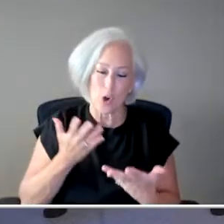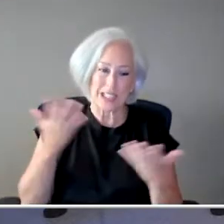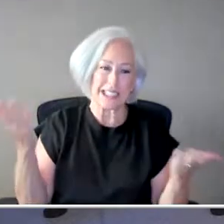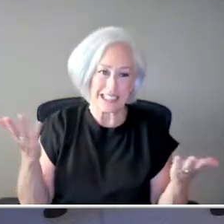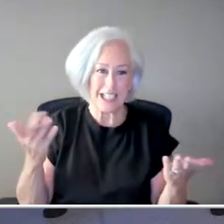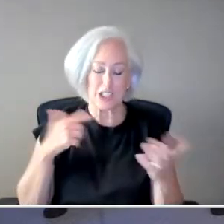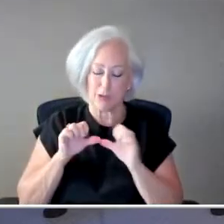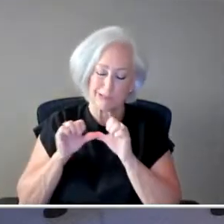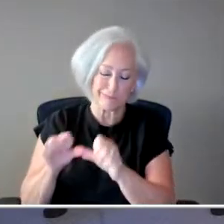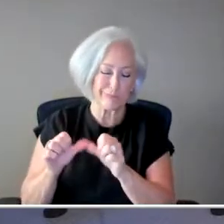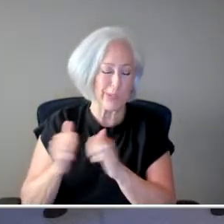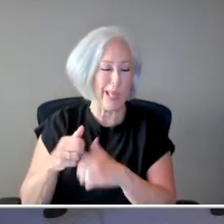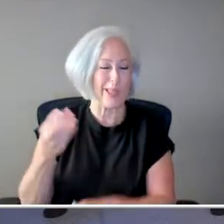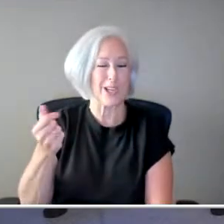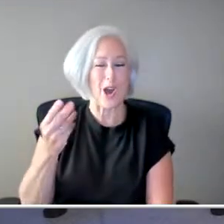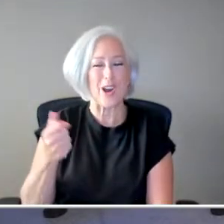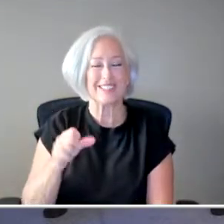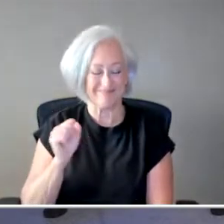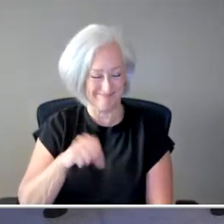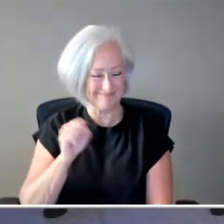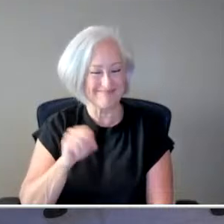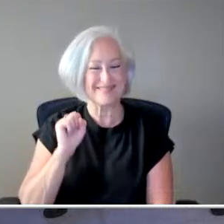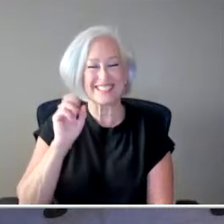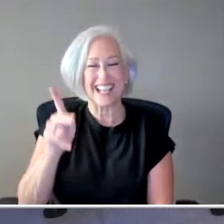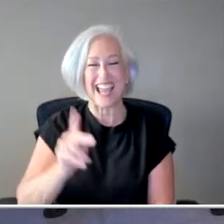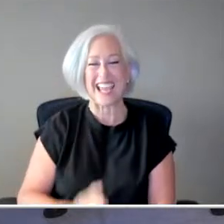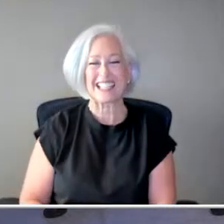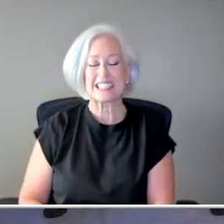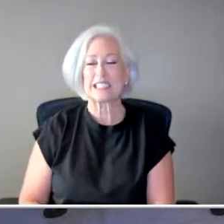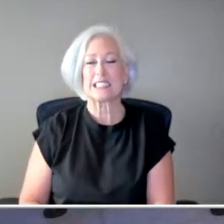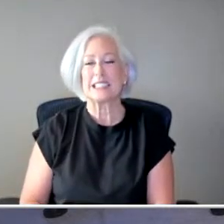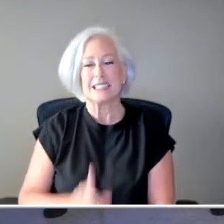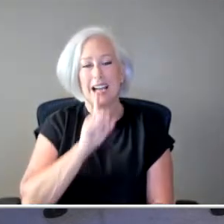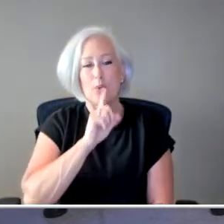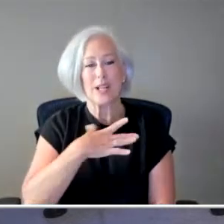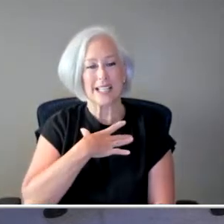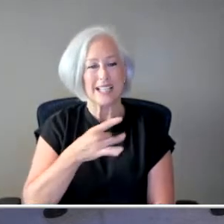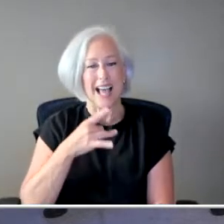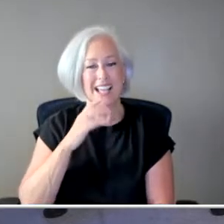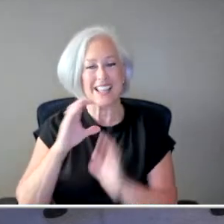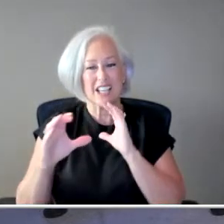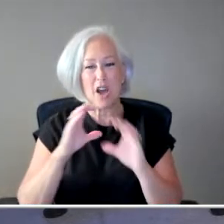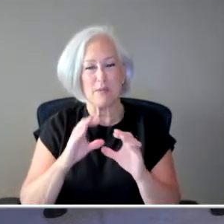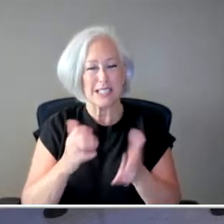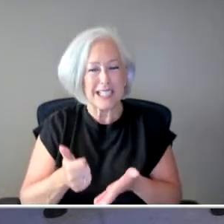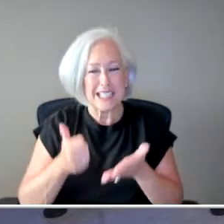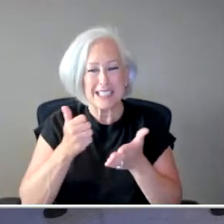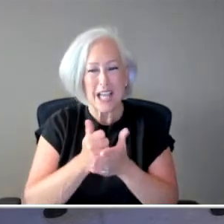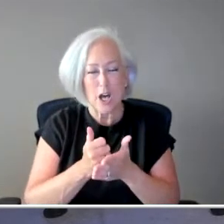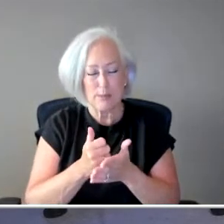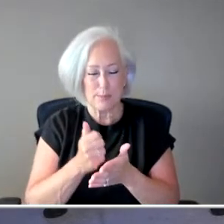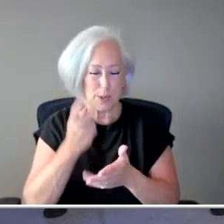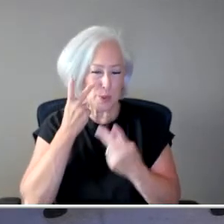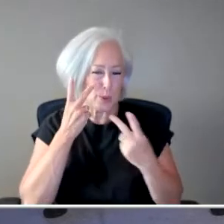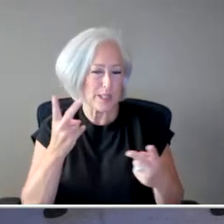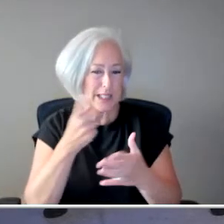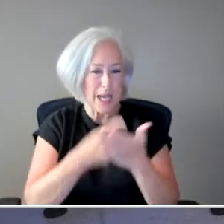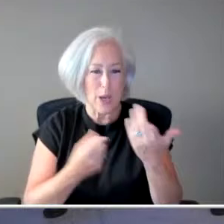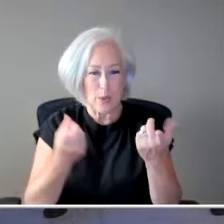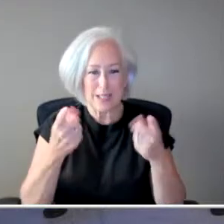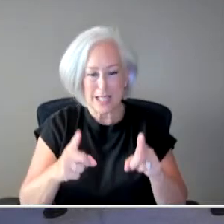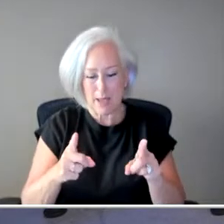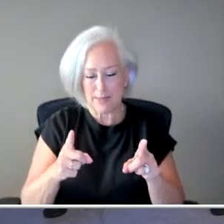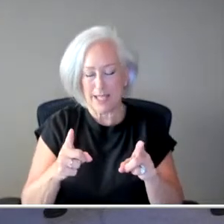dog. Okay, good, good. All right. I really like this conversation. It kind of takes us inside the world of the balancing act of what you all